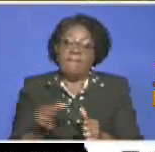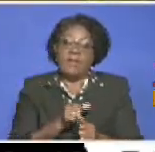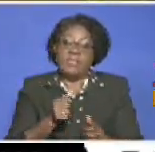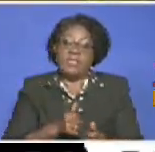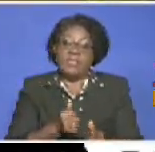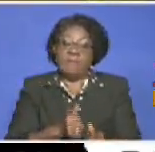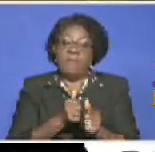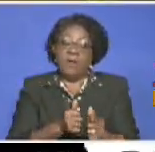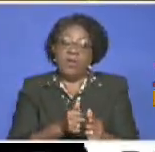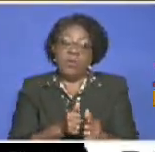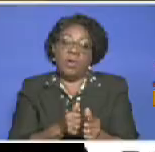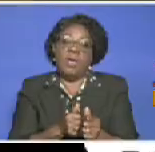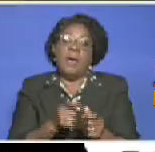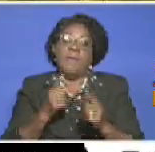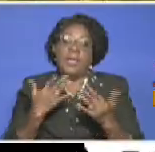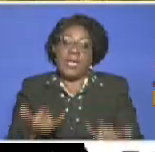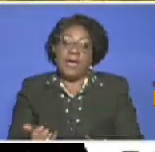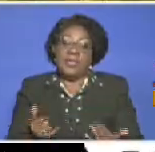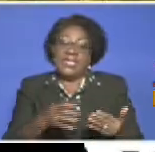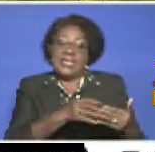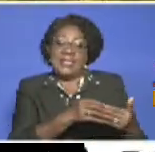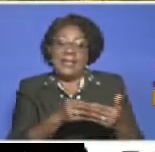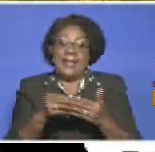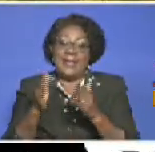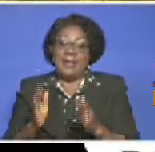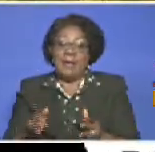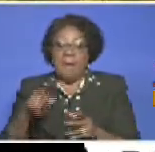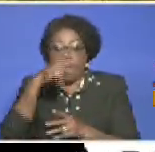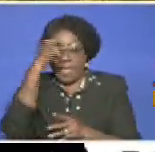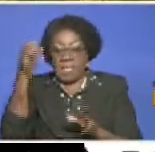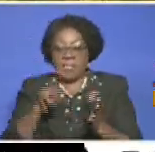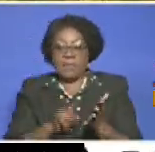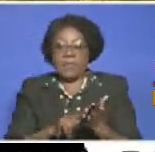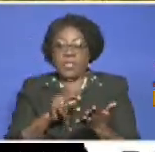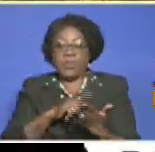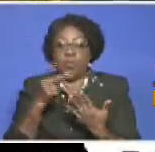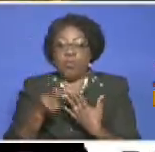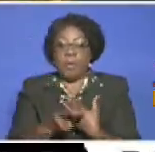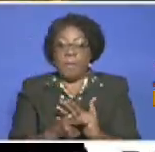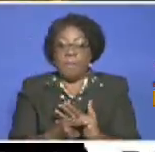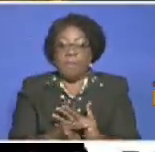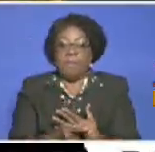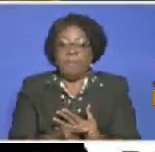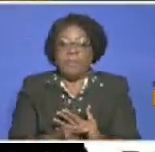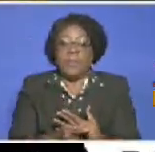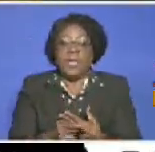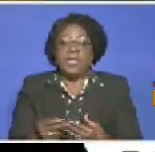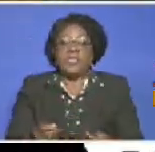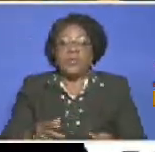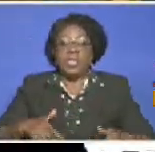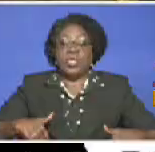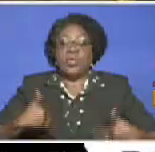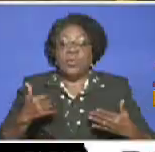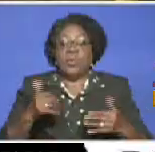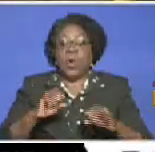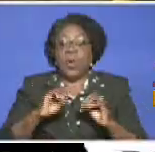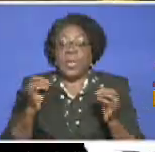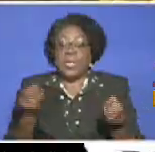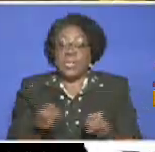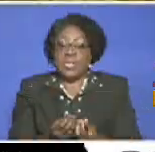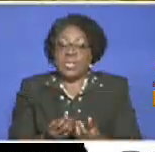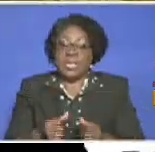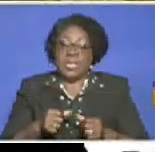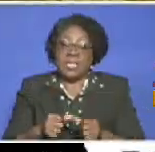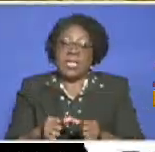I'm a leader because of this program. And it's programs like the White Martial Arts Institute and Youth Organization that continue to